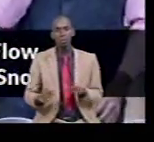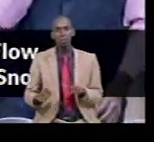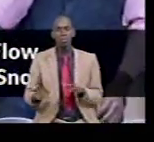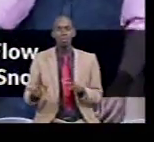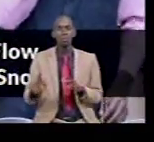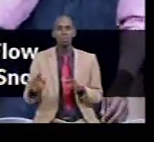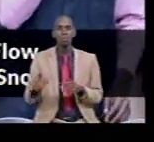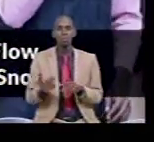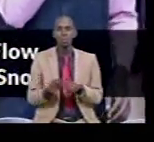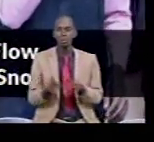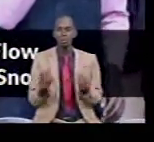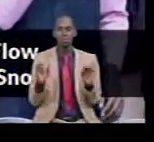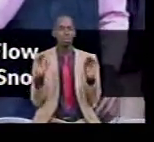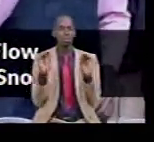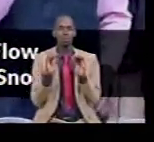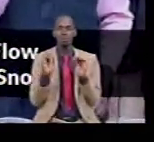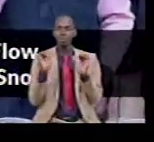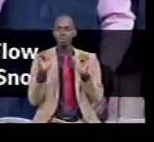but none could